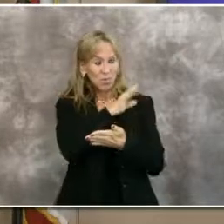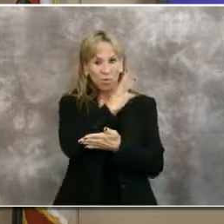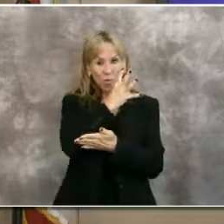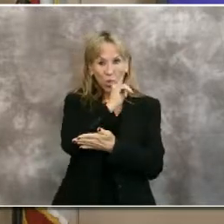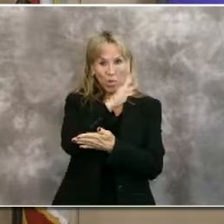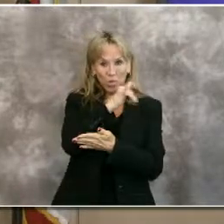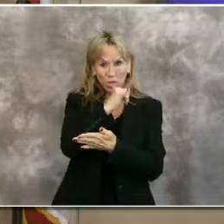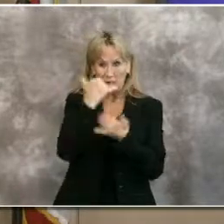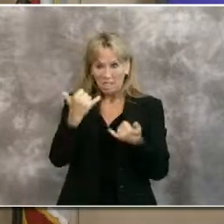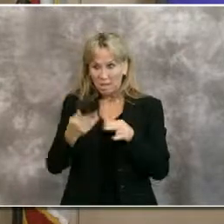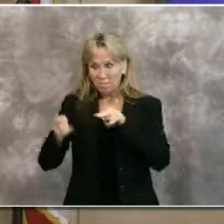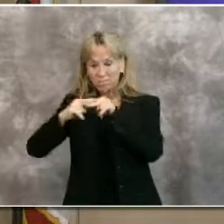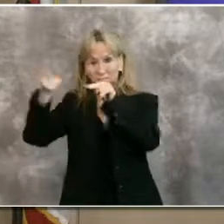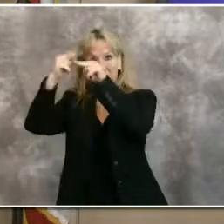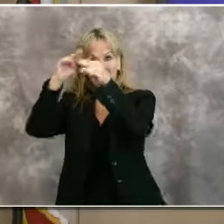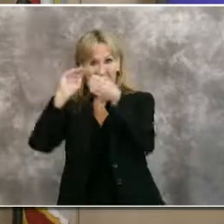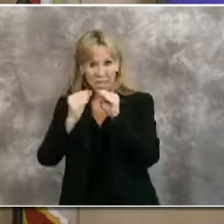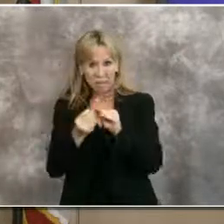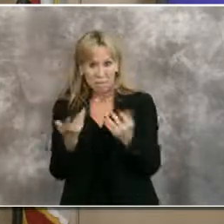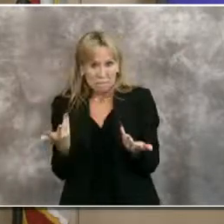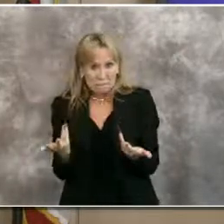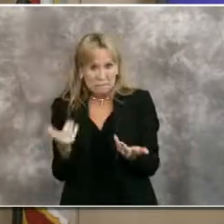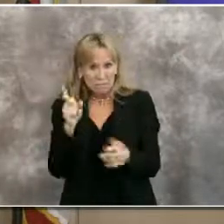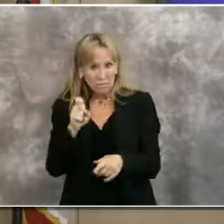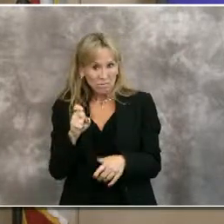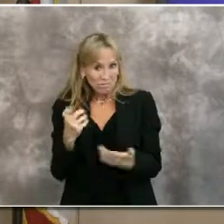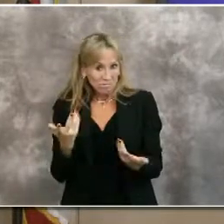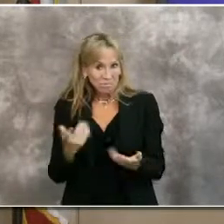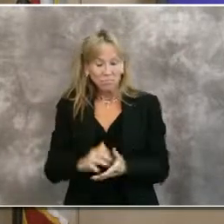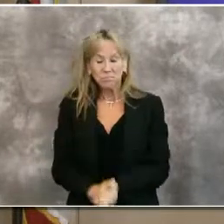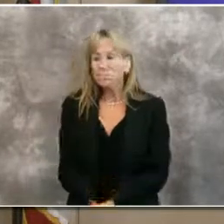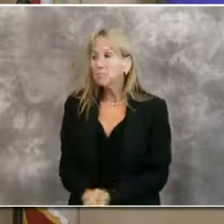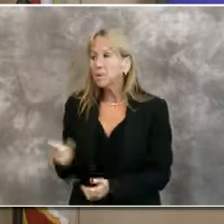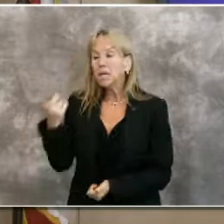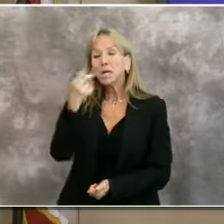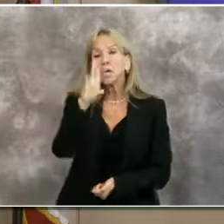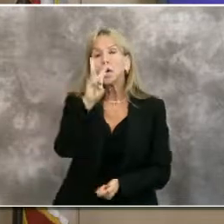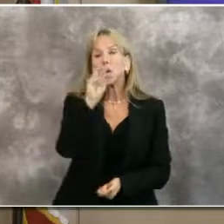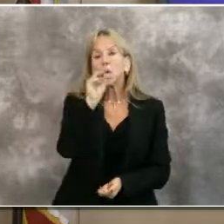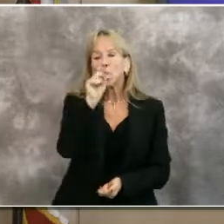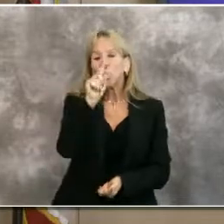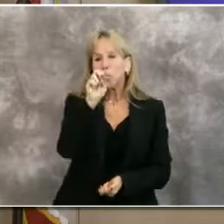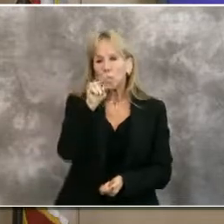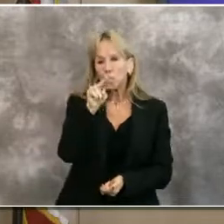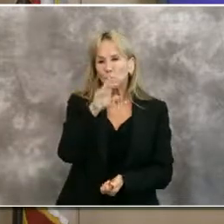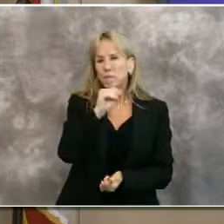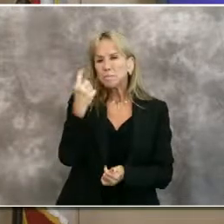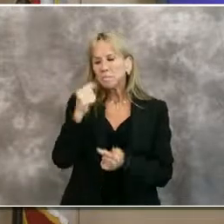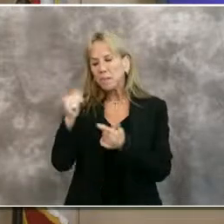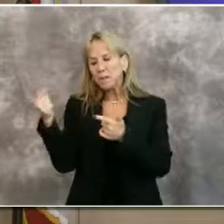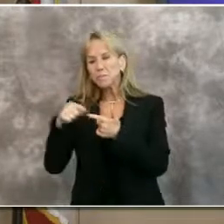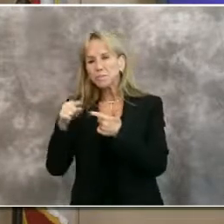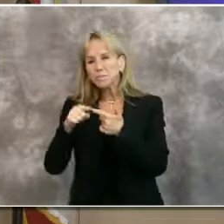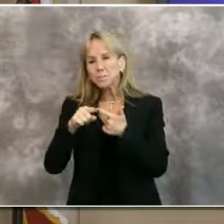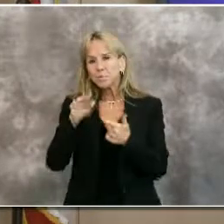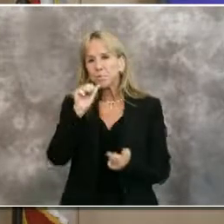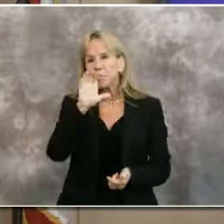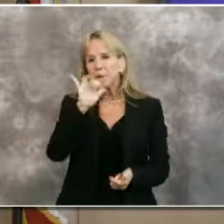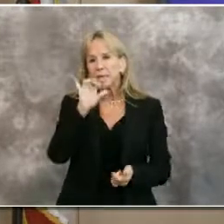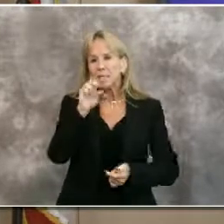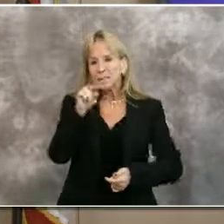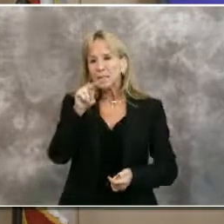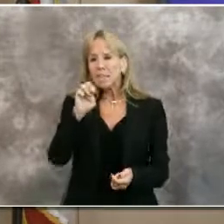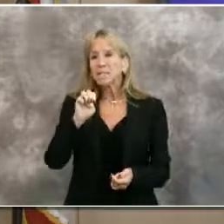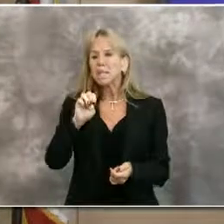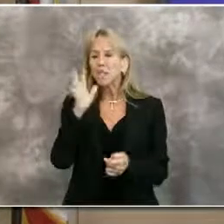COVID? Okay, I think perhaps both Dr. Wooten and Nick Mascione are going to respond to that question.